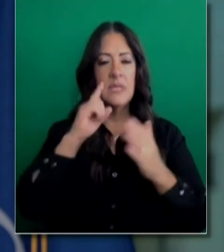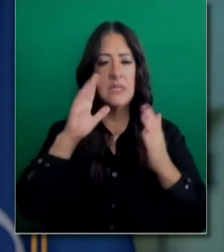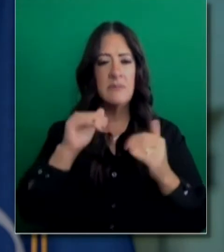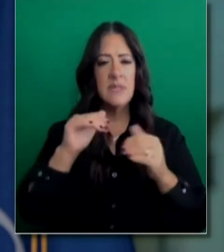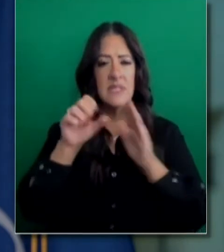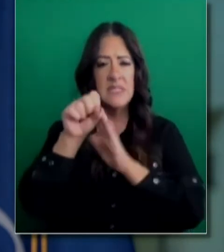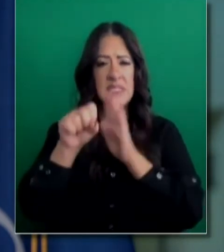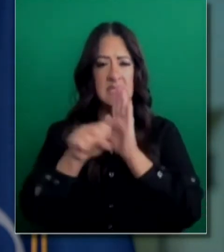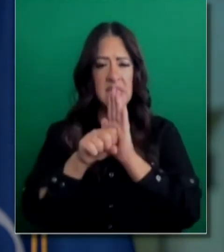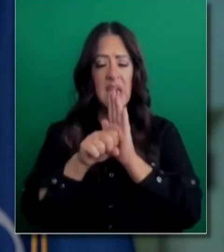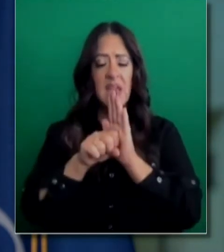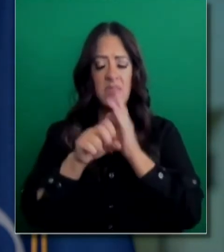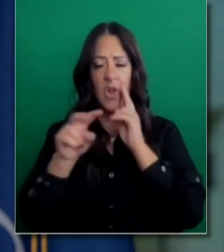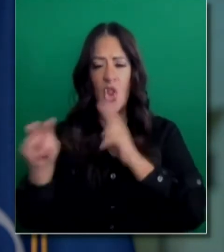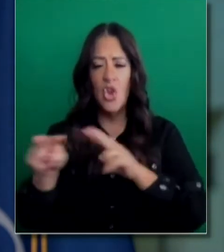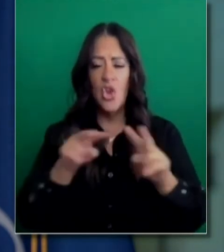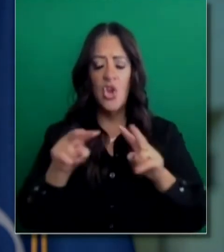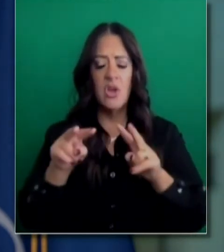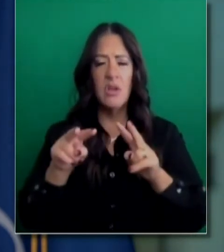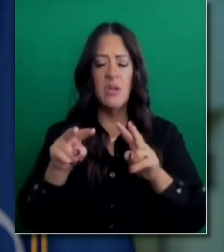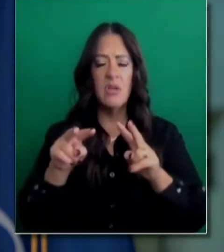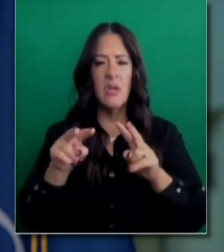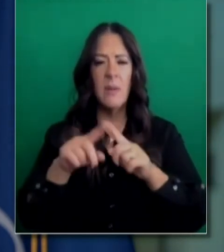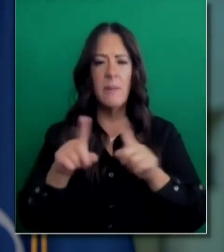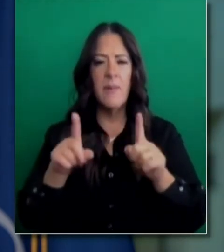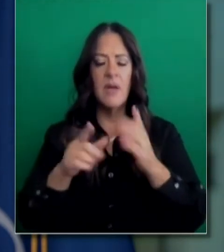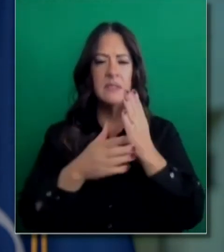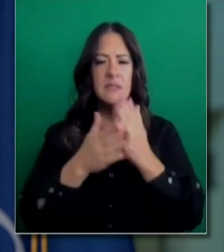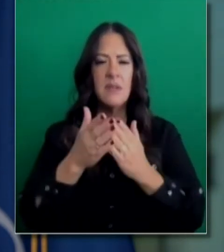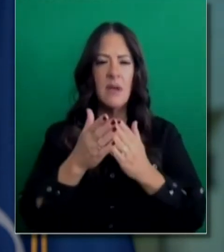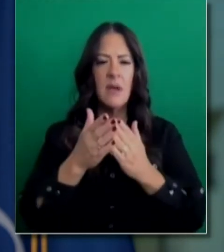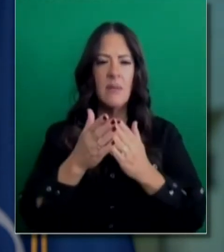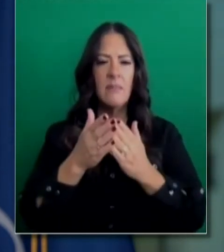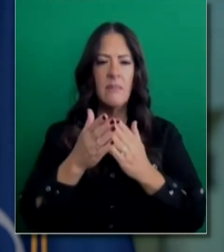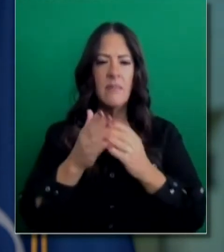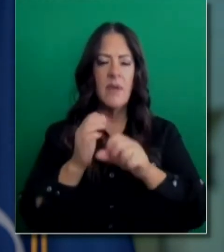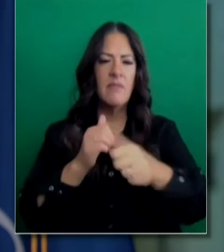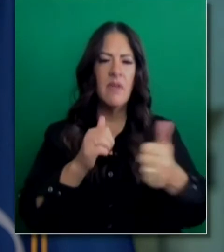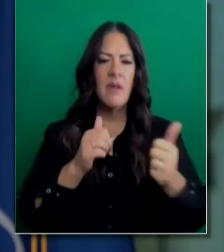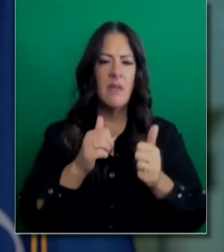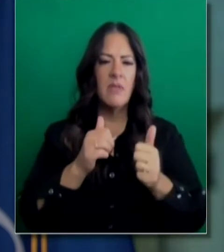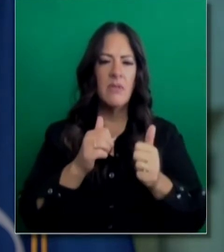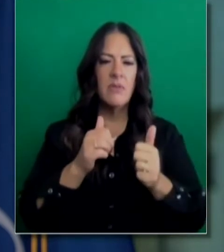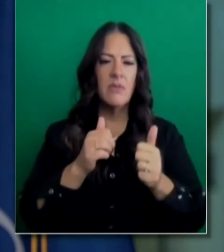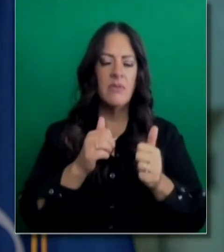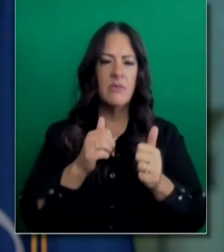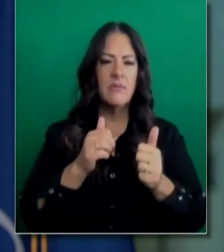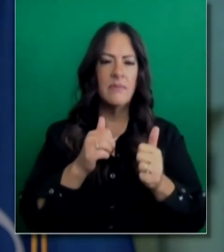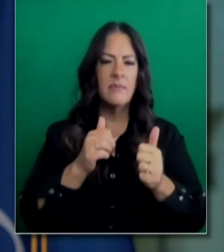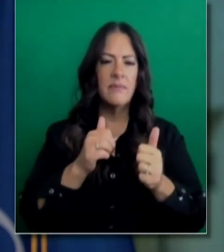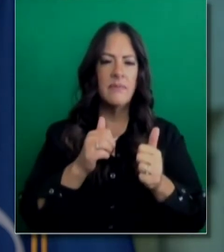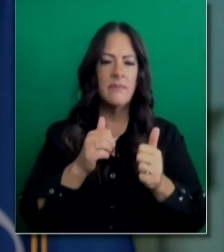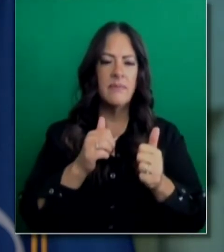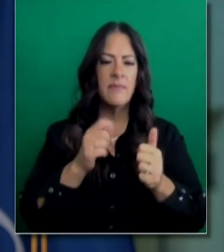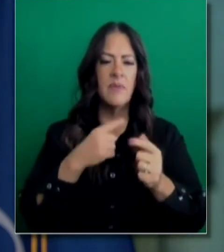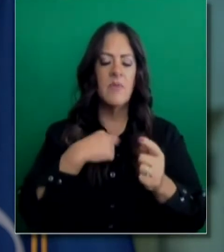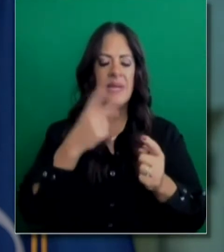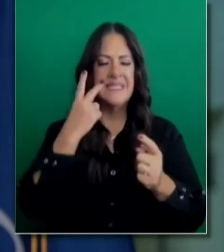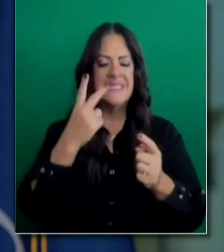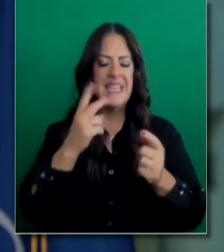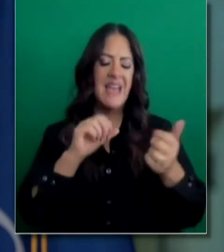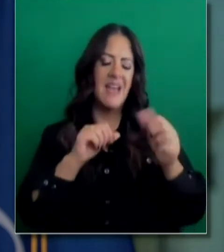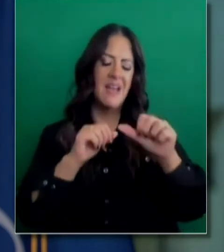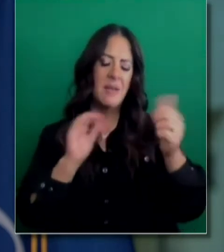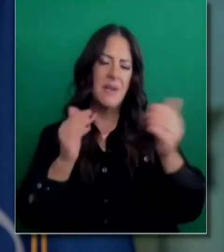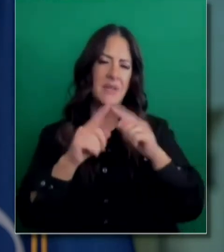factors, does that have a hand in slowing the process down compared to what we see in other states like Florida